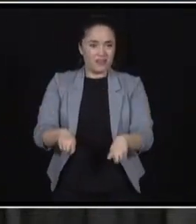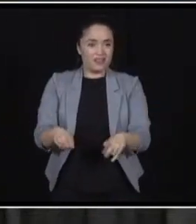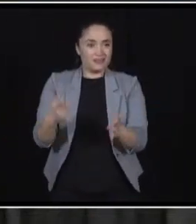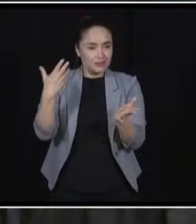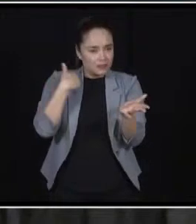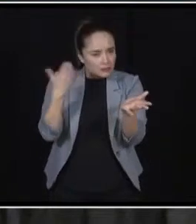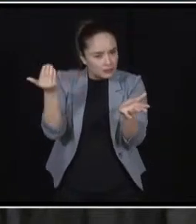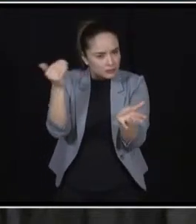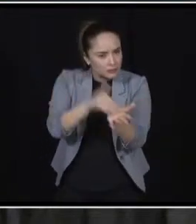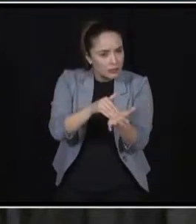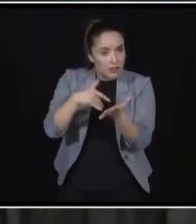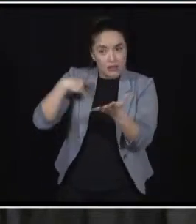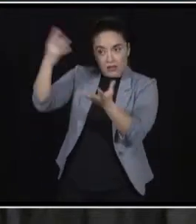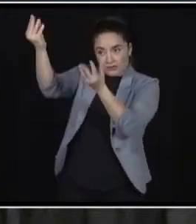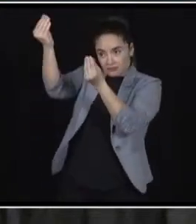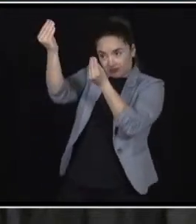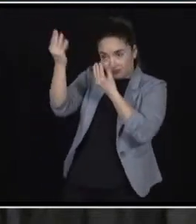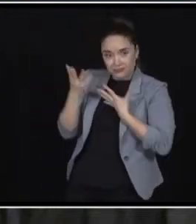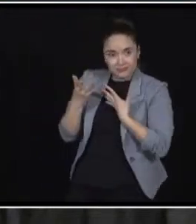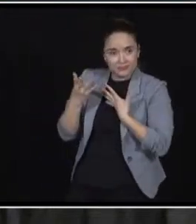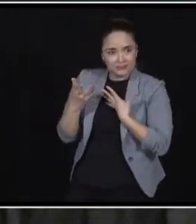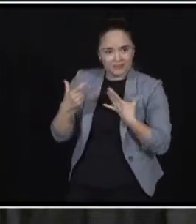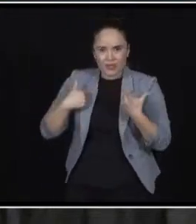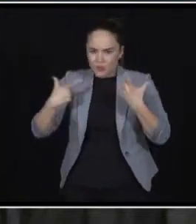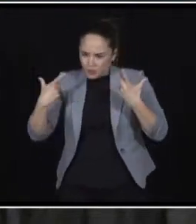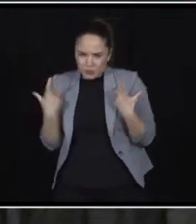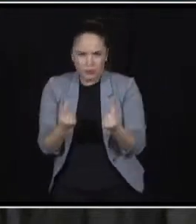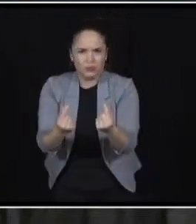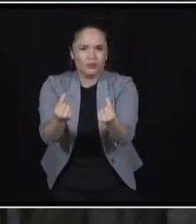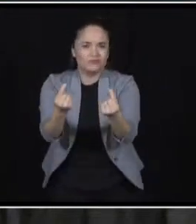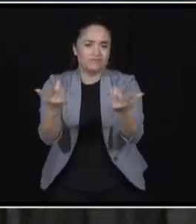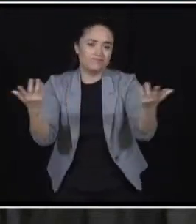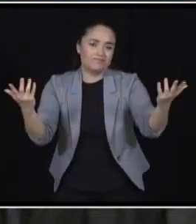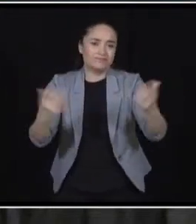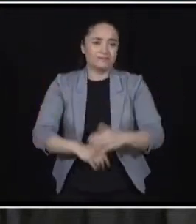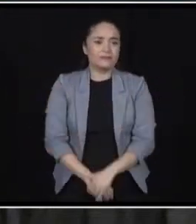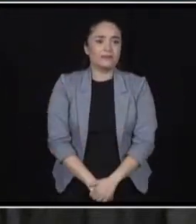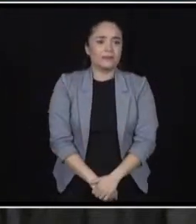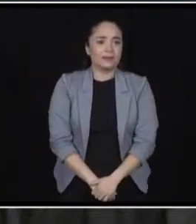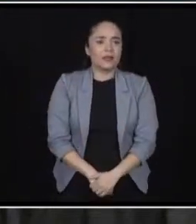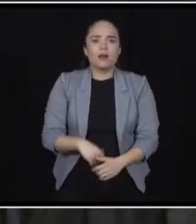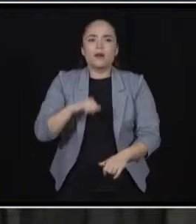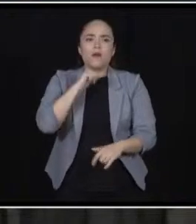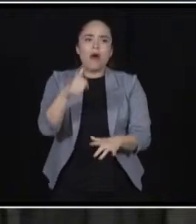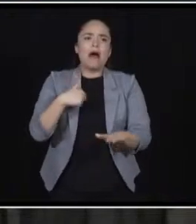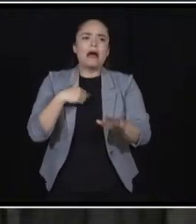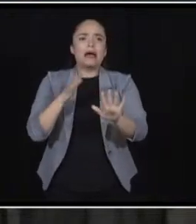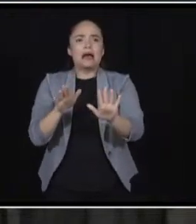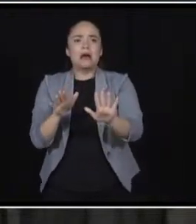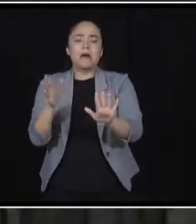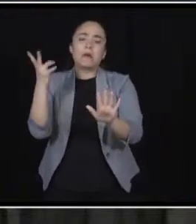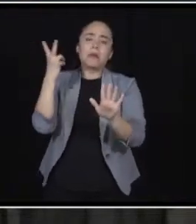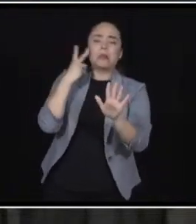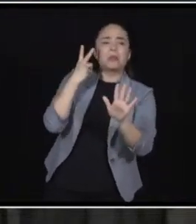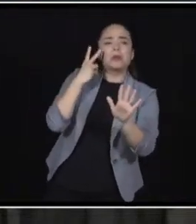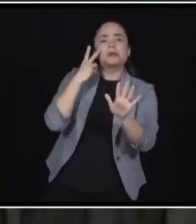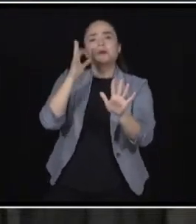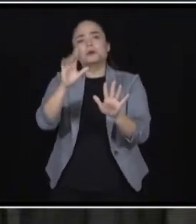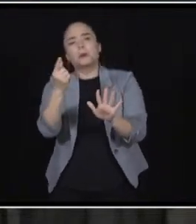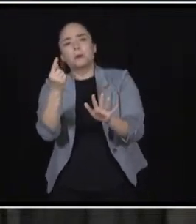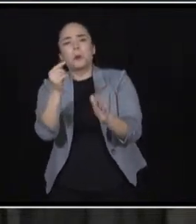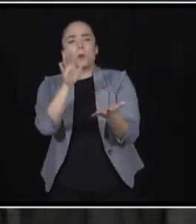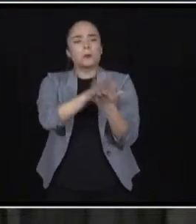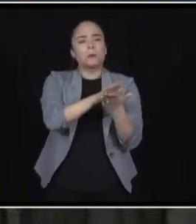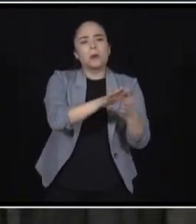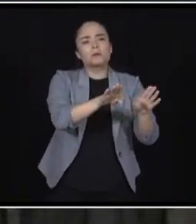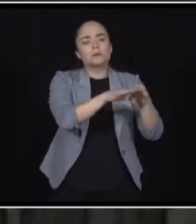it, we have to act. I'm not ready to chance sending kids back to school as we